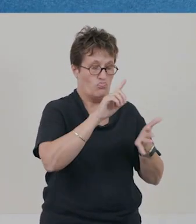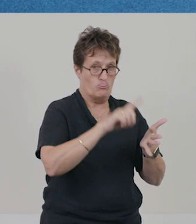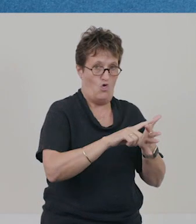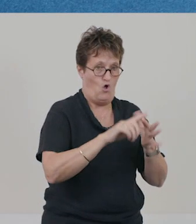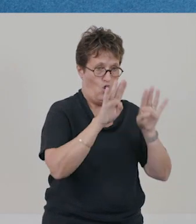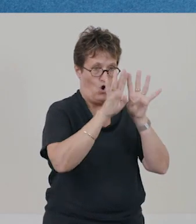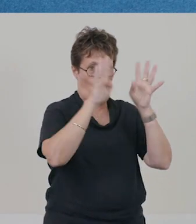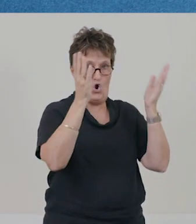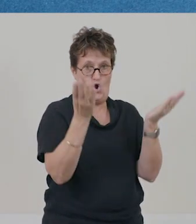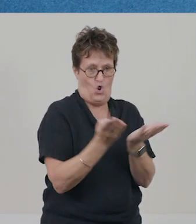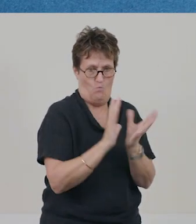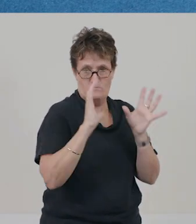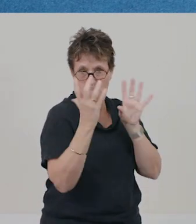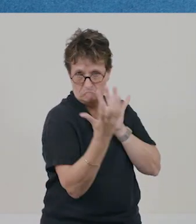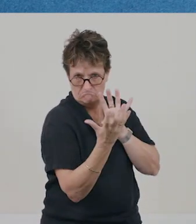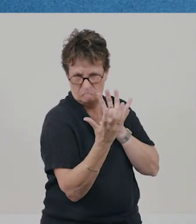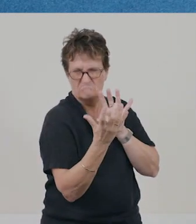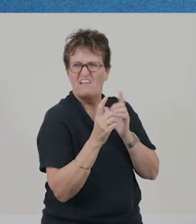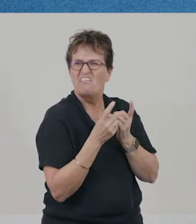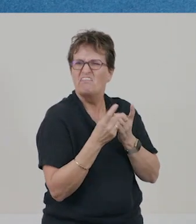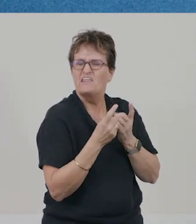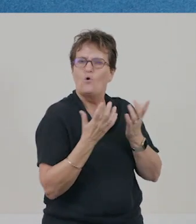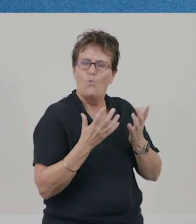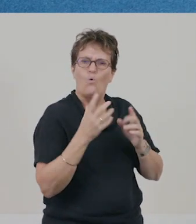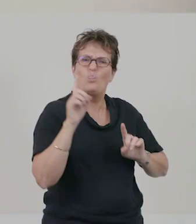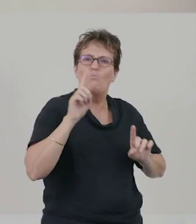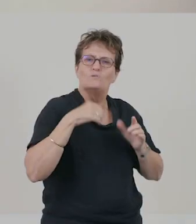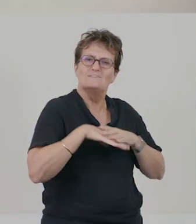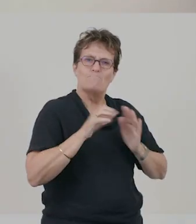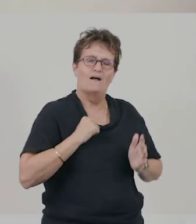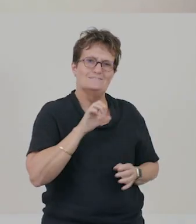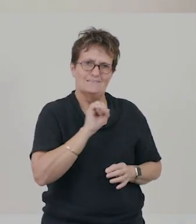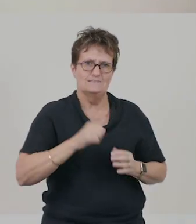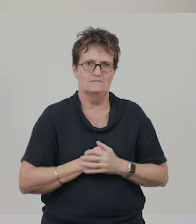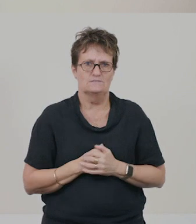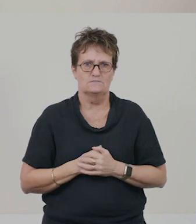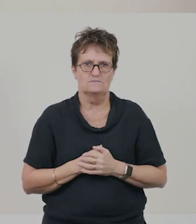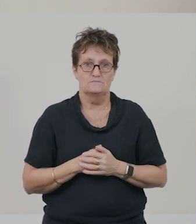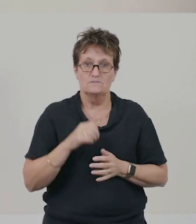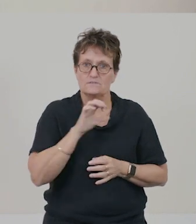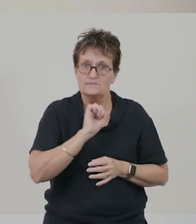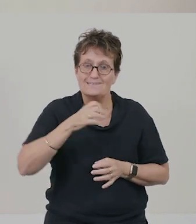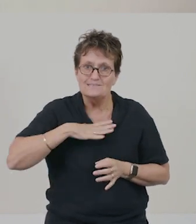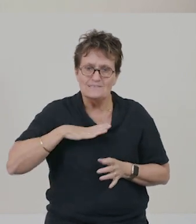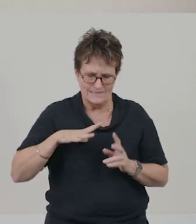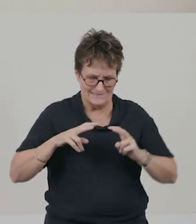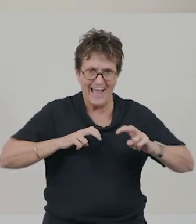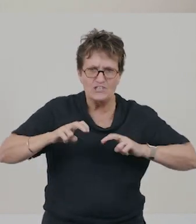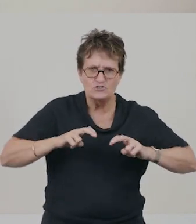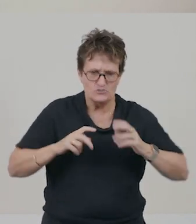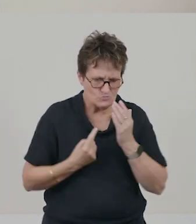or thing or the what in my sentence. I know my sentence must include an action or a